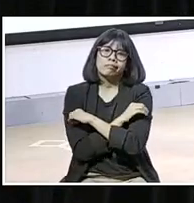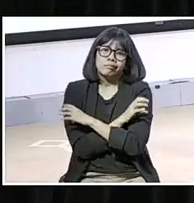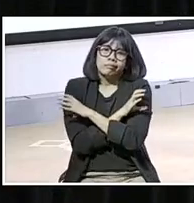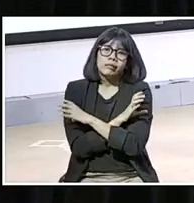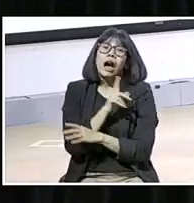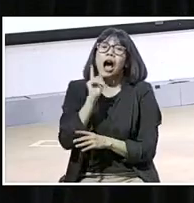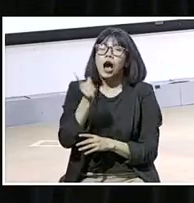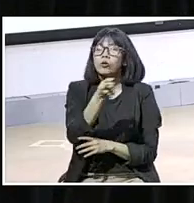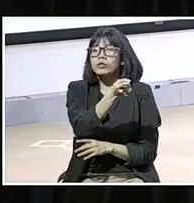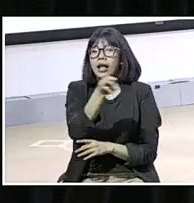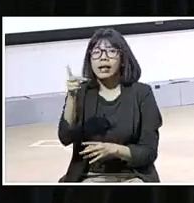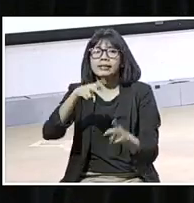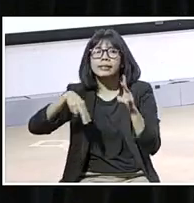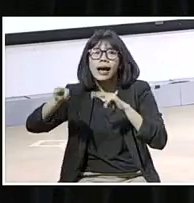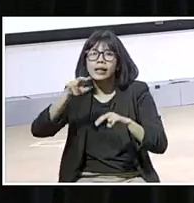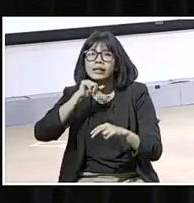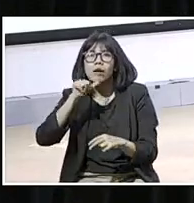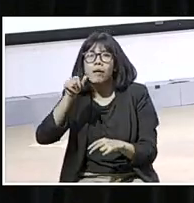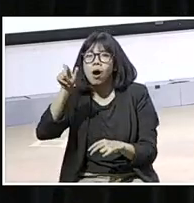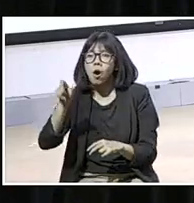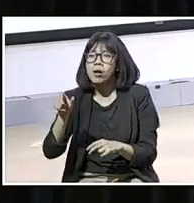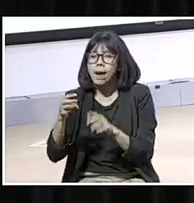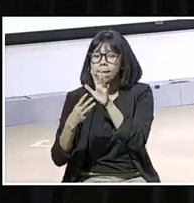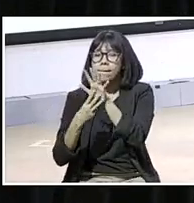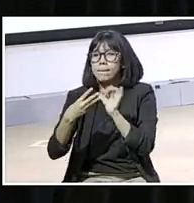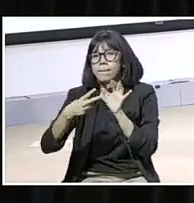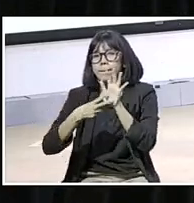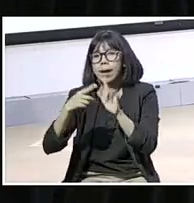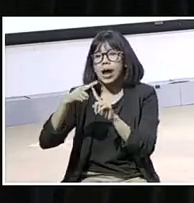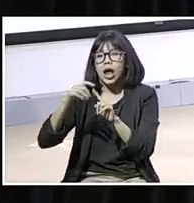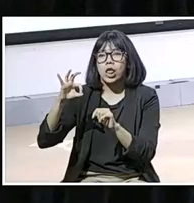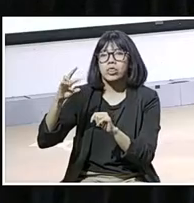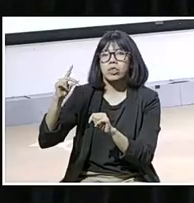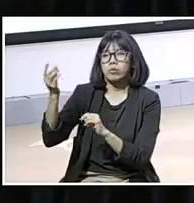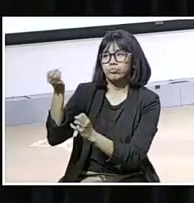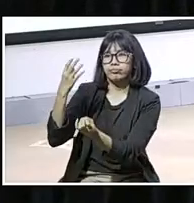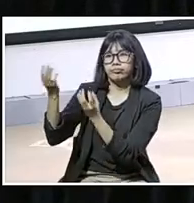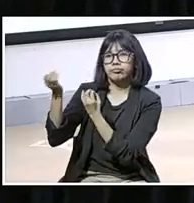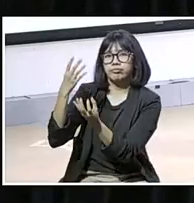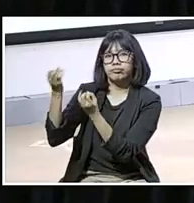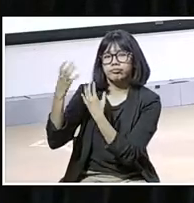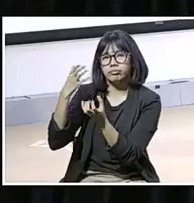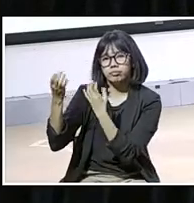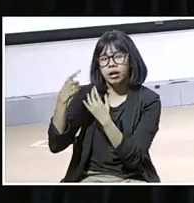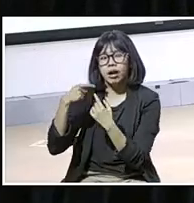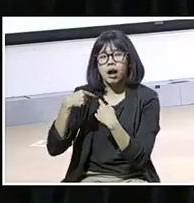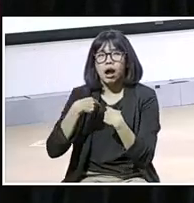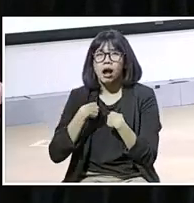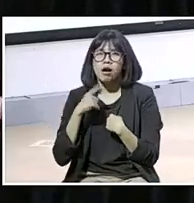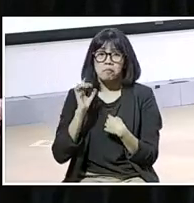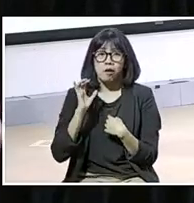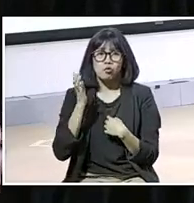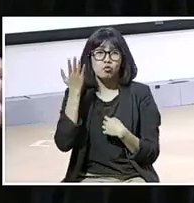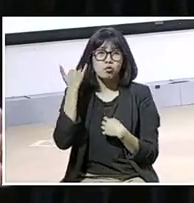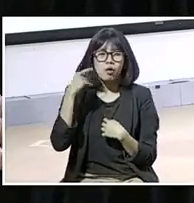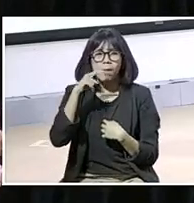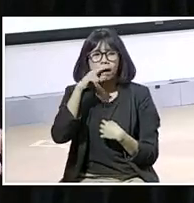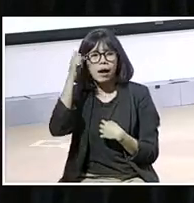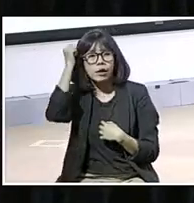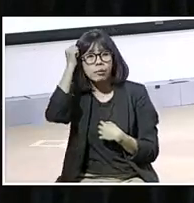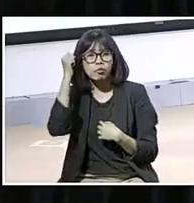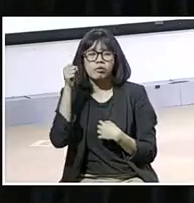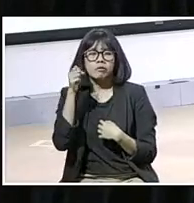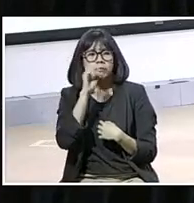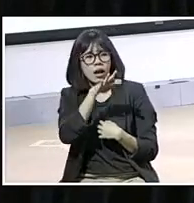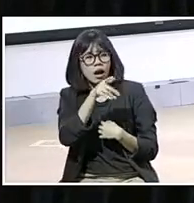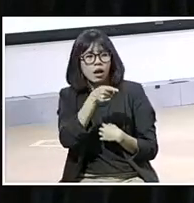I, you know, went around great speakers. I would email them. I would call them. I would say, hey, how can I